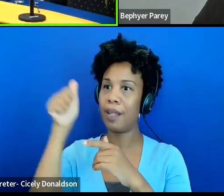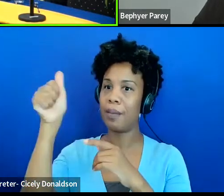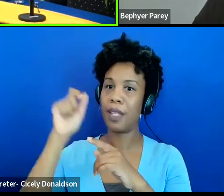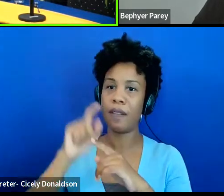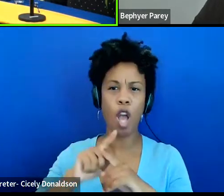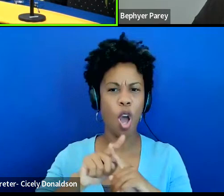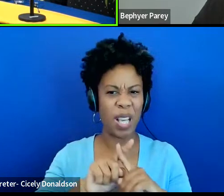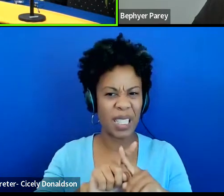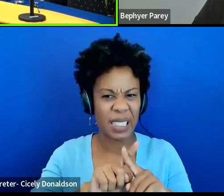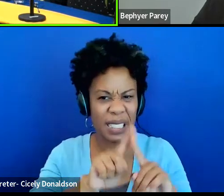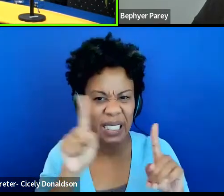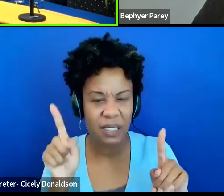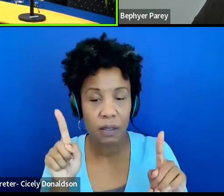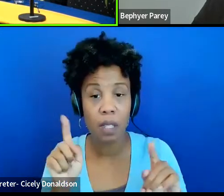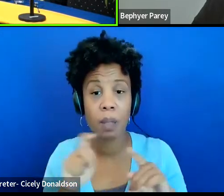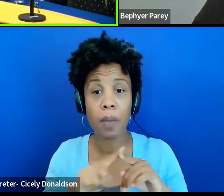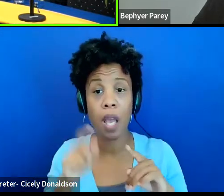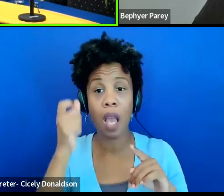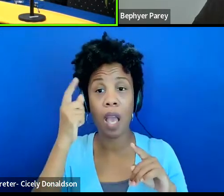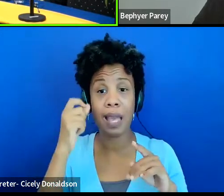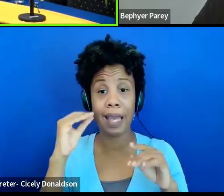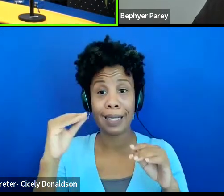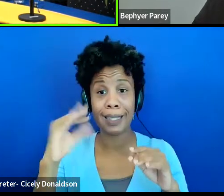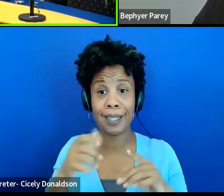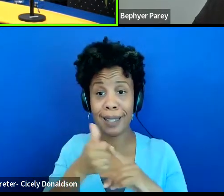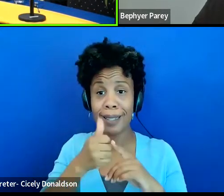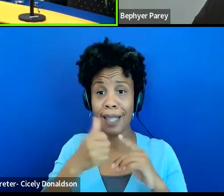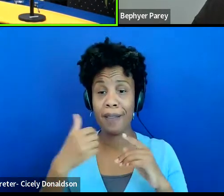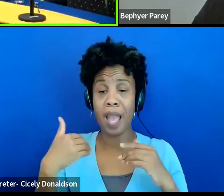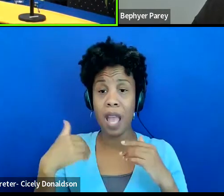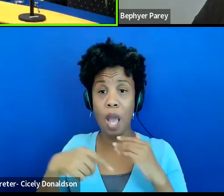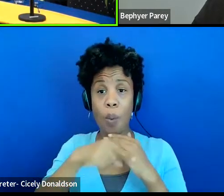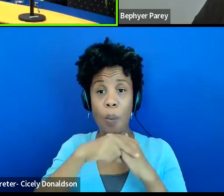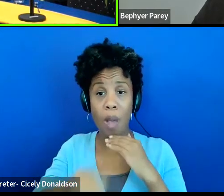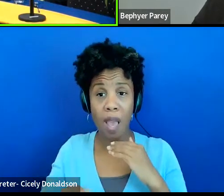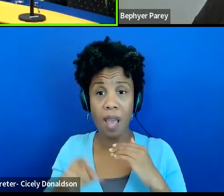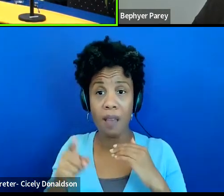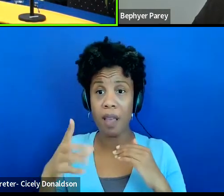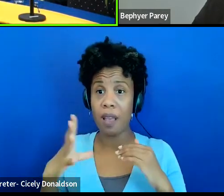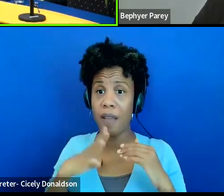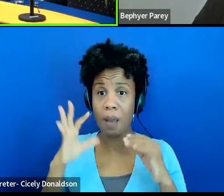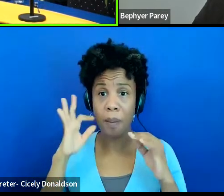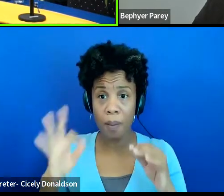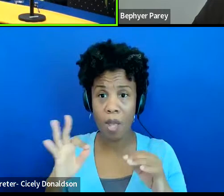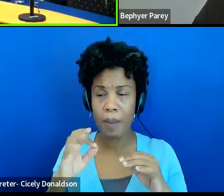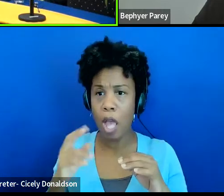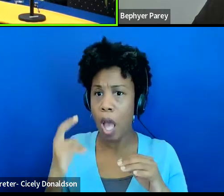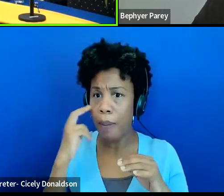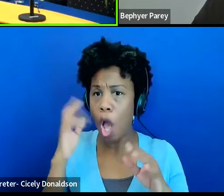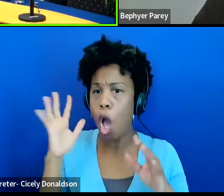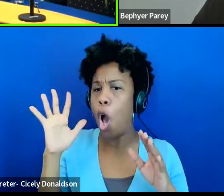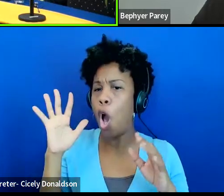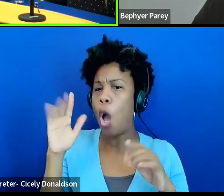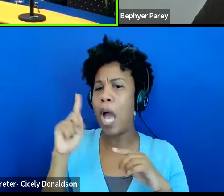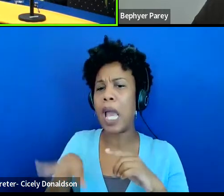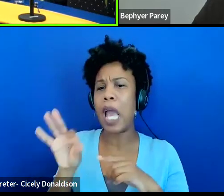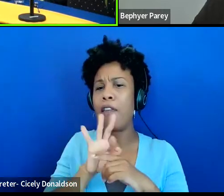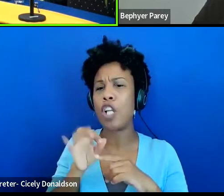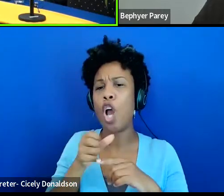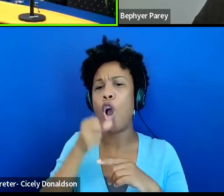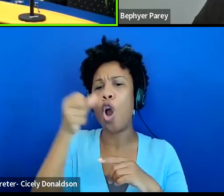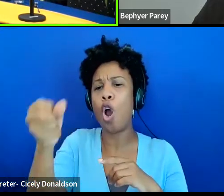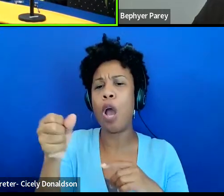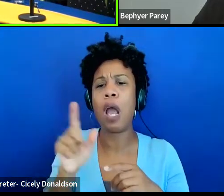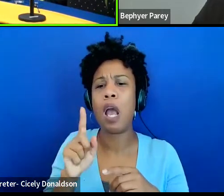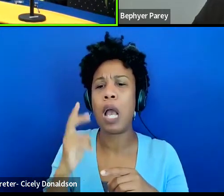qualified, and because she has gone blind, no alternative is sought than to say that she cannot function, or she has to go